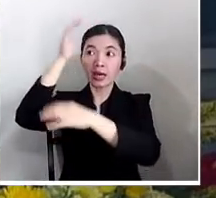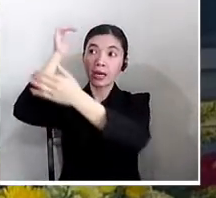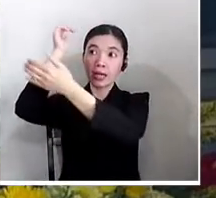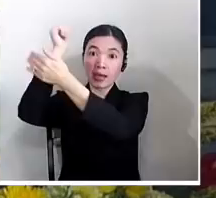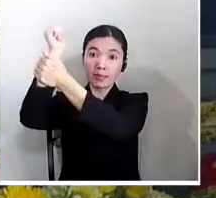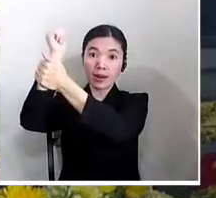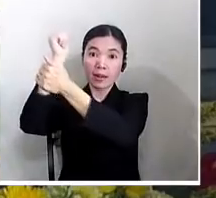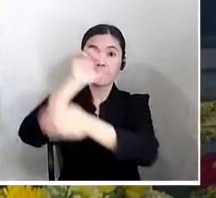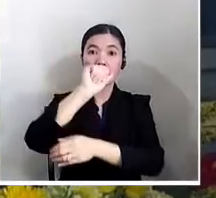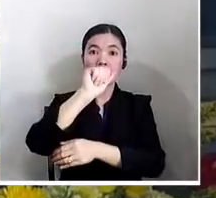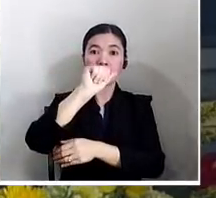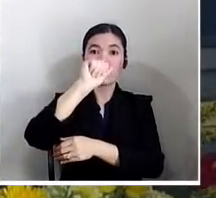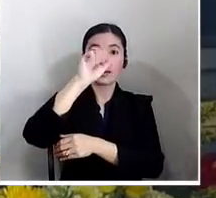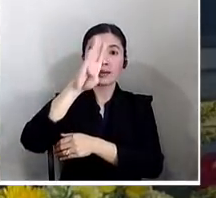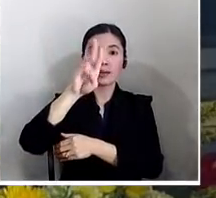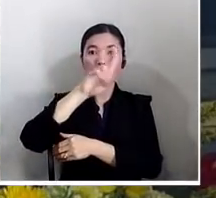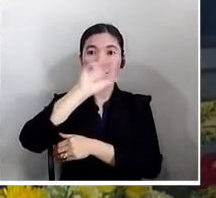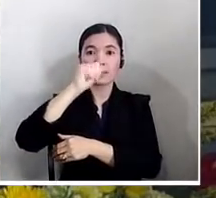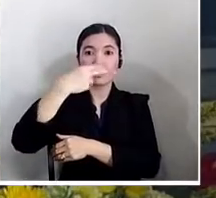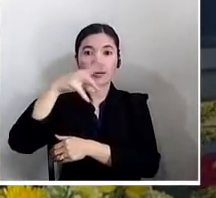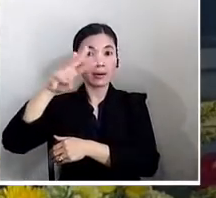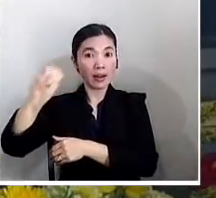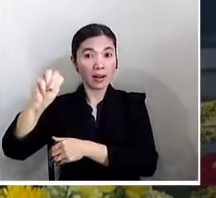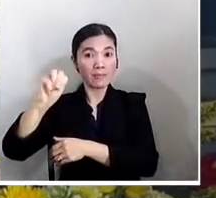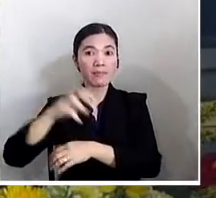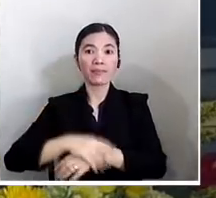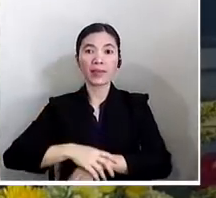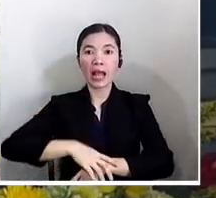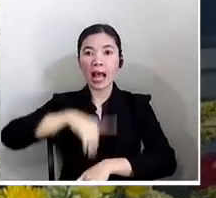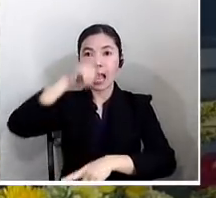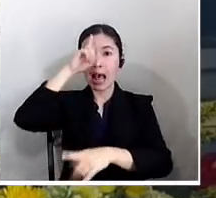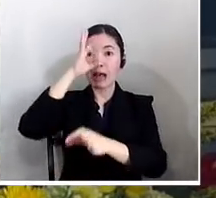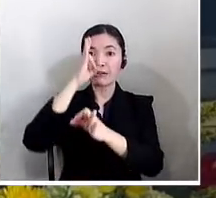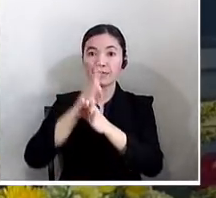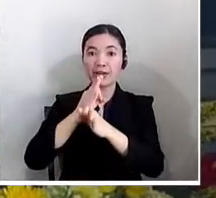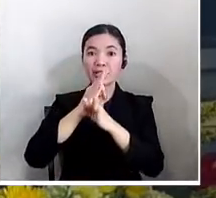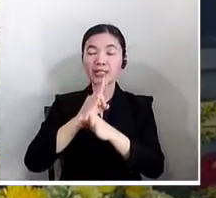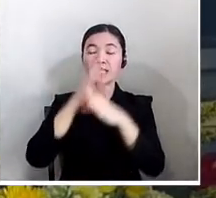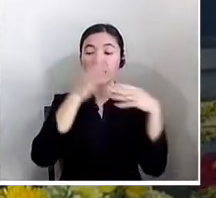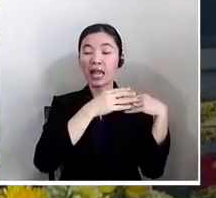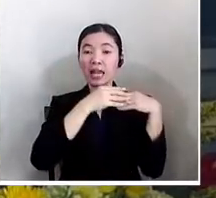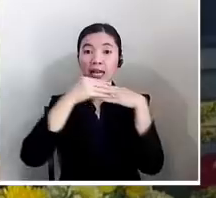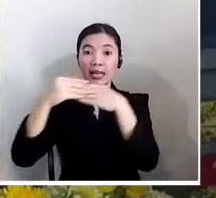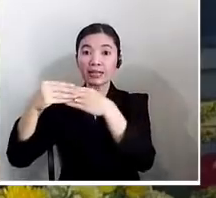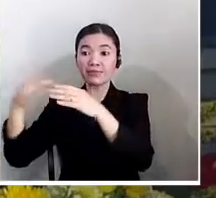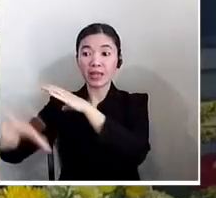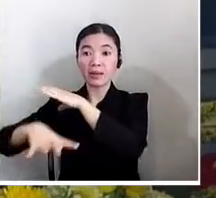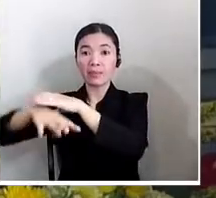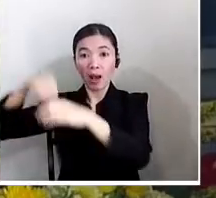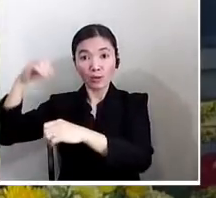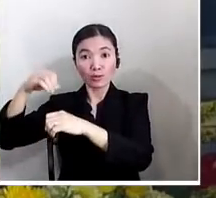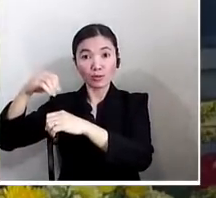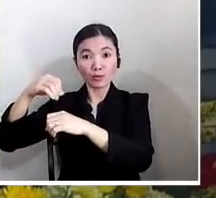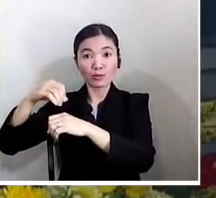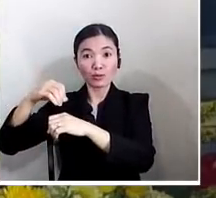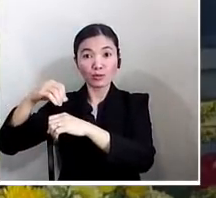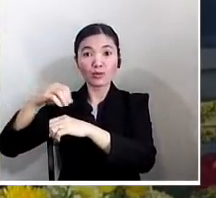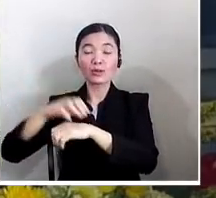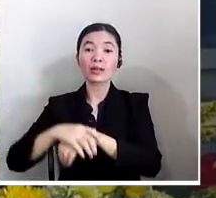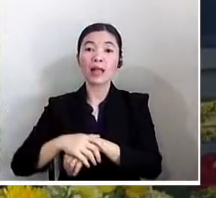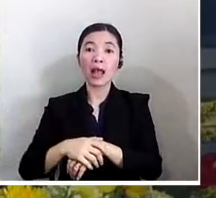A faith that drives him out from his land to the land of uncertainty,